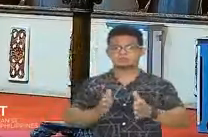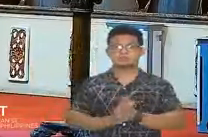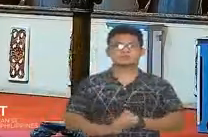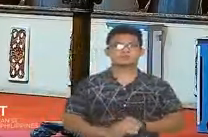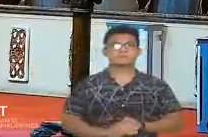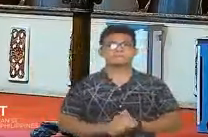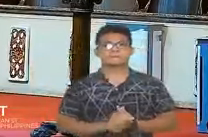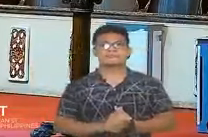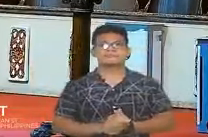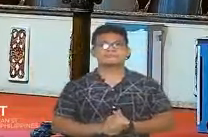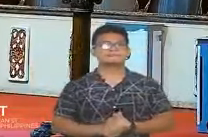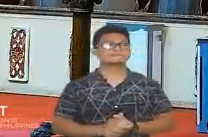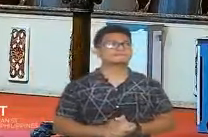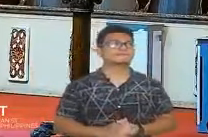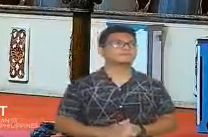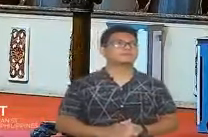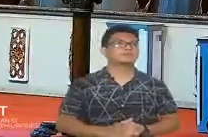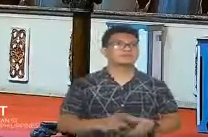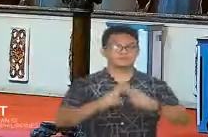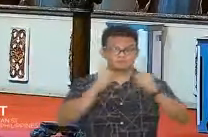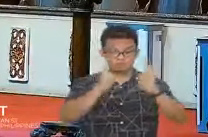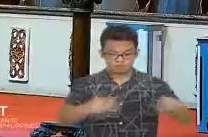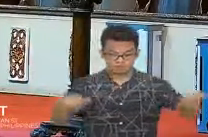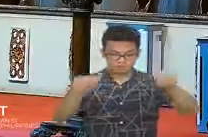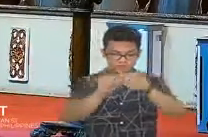You are either for God or against God.